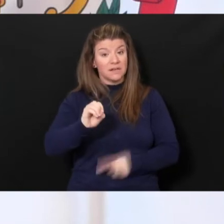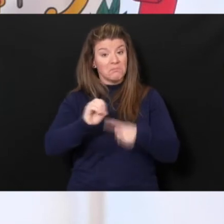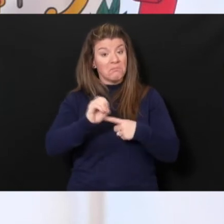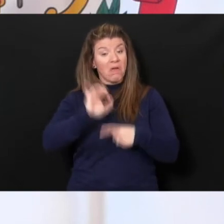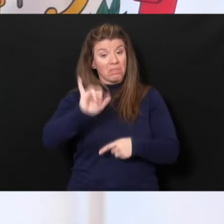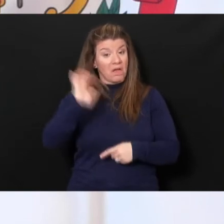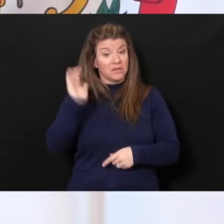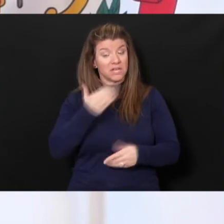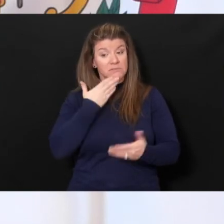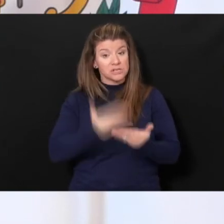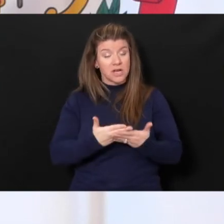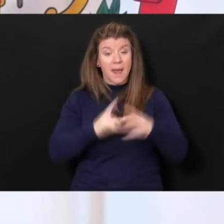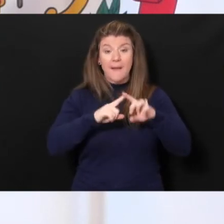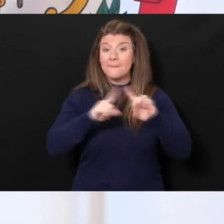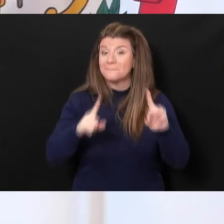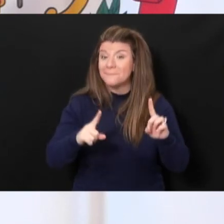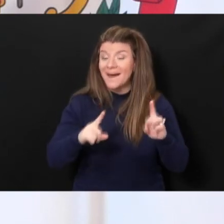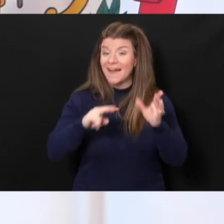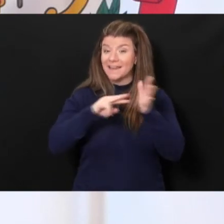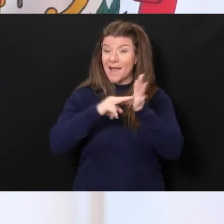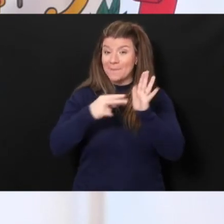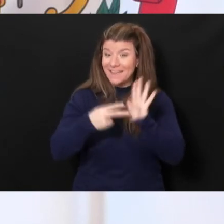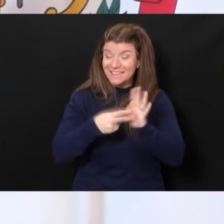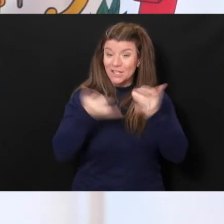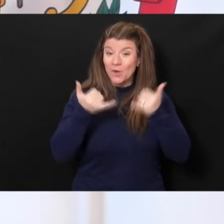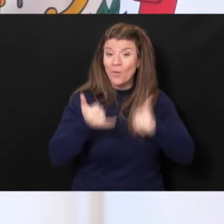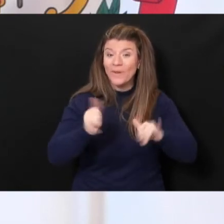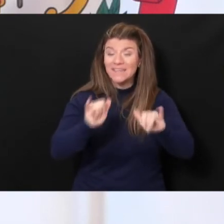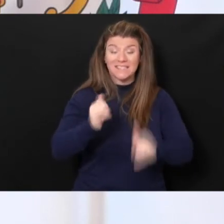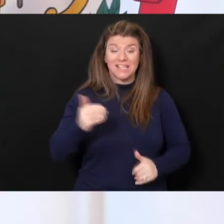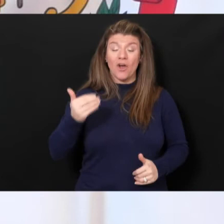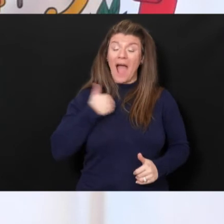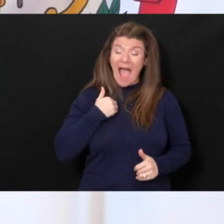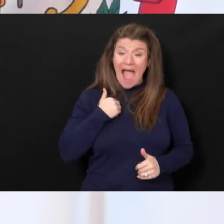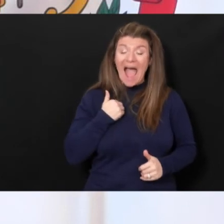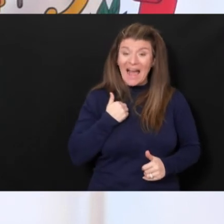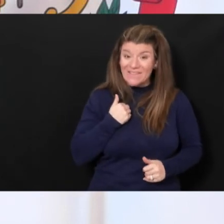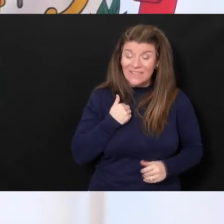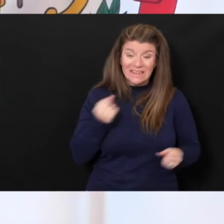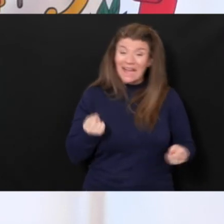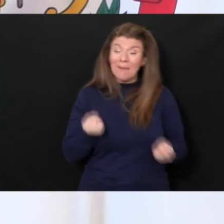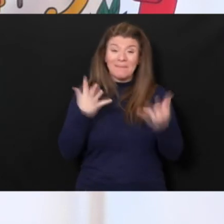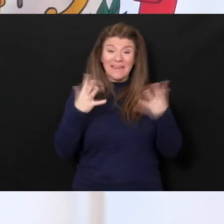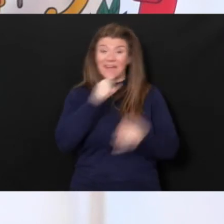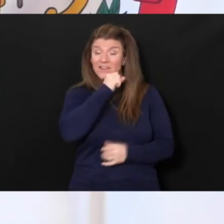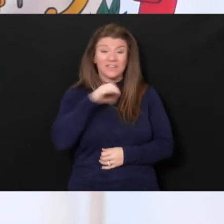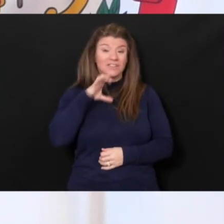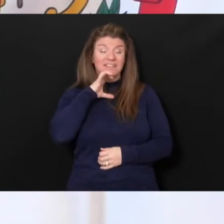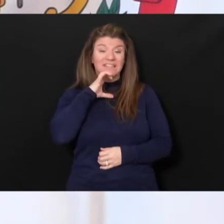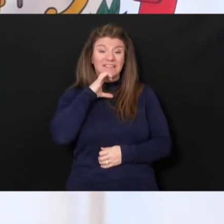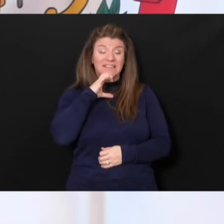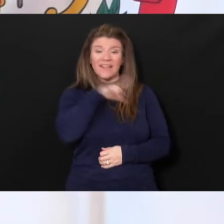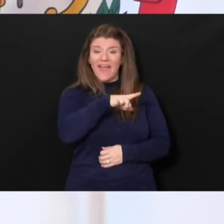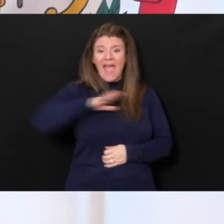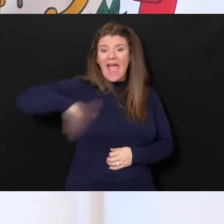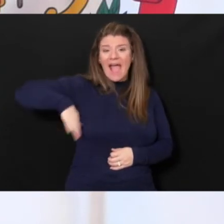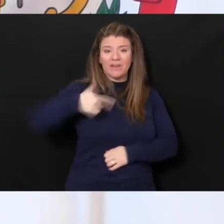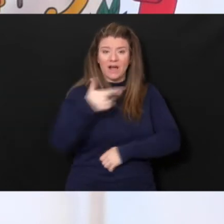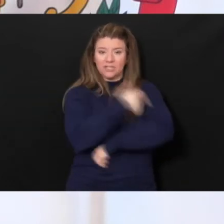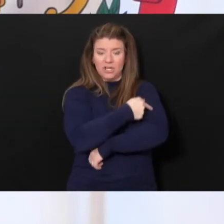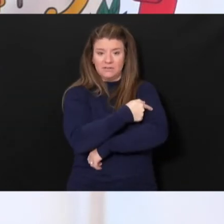But that means we still are going to have a great many of our seniors that we did not get a shot in their